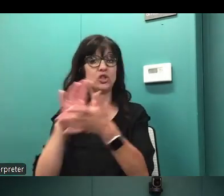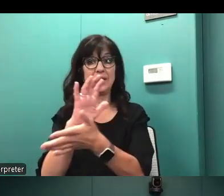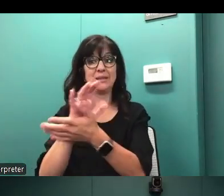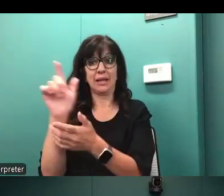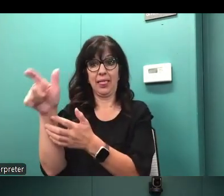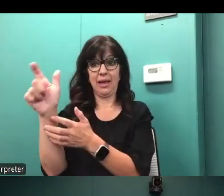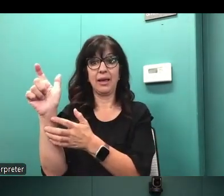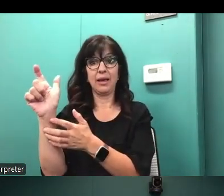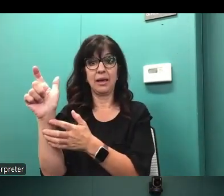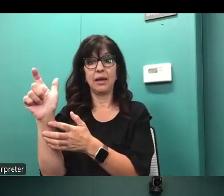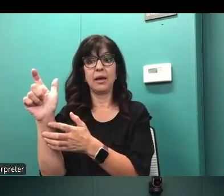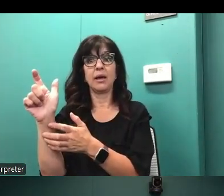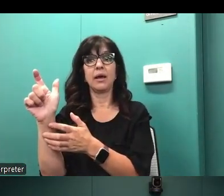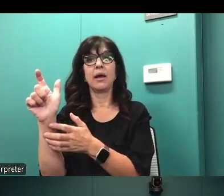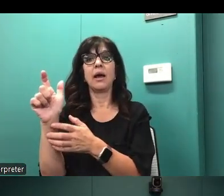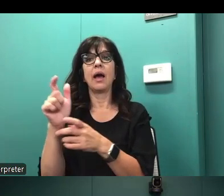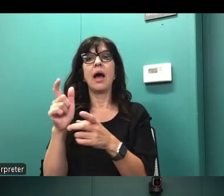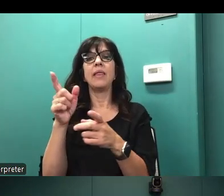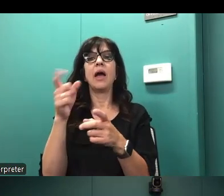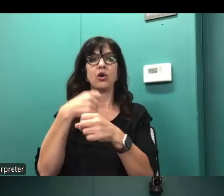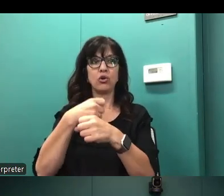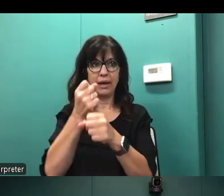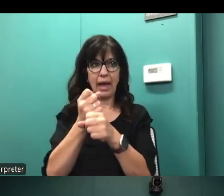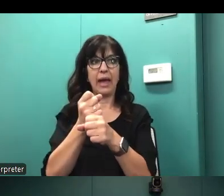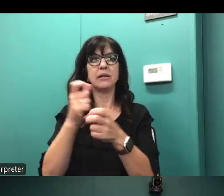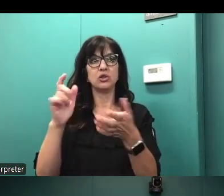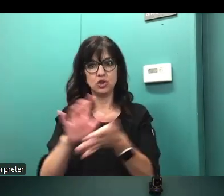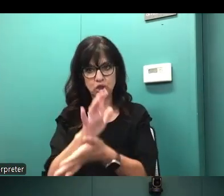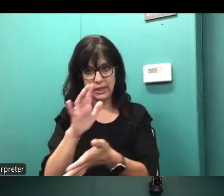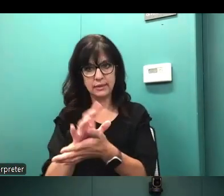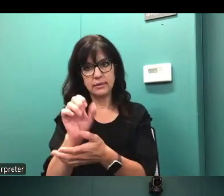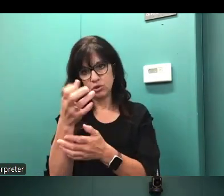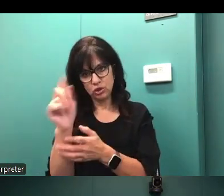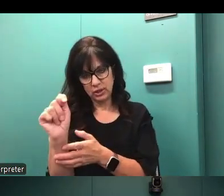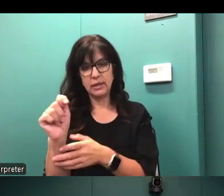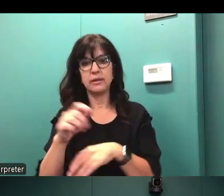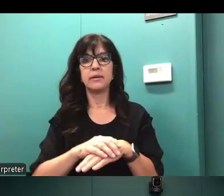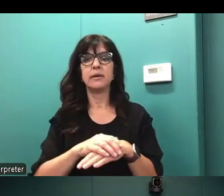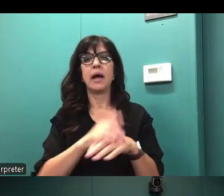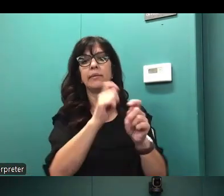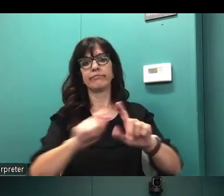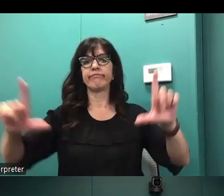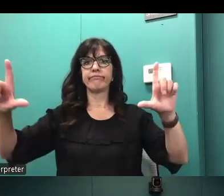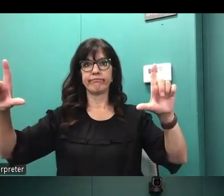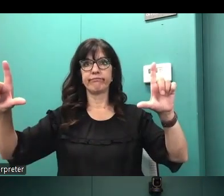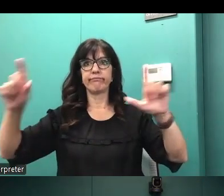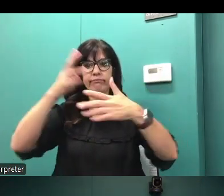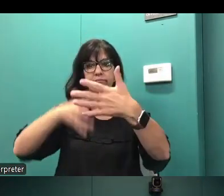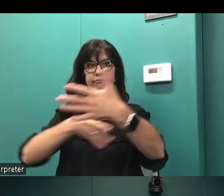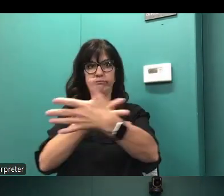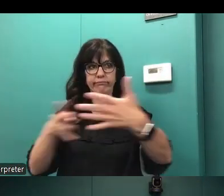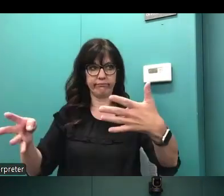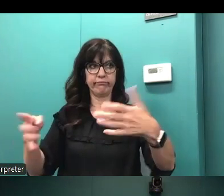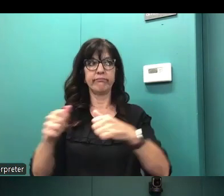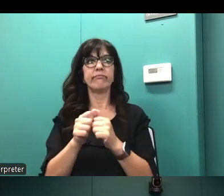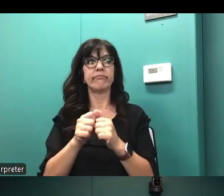that. And then you click create sheet or whatever it is. And that takes you to this. And it pulls you